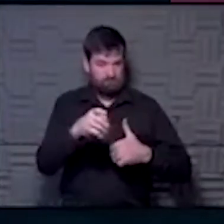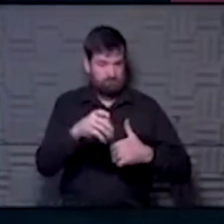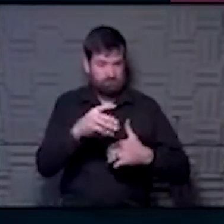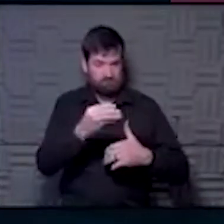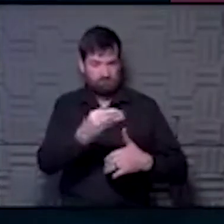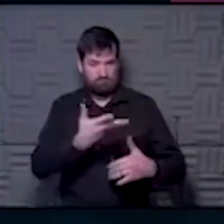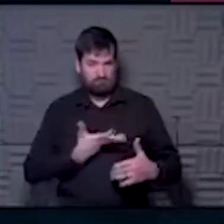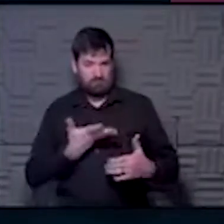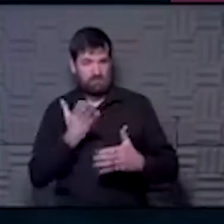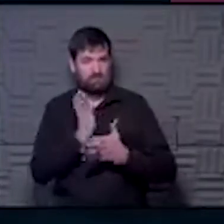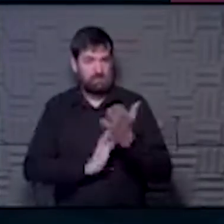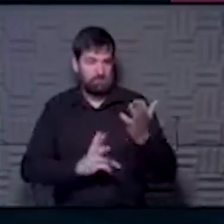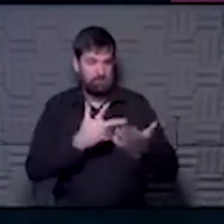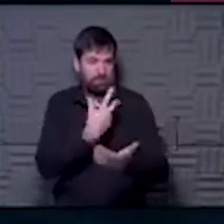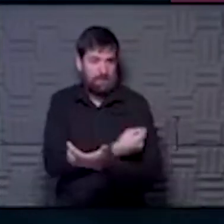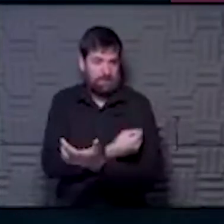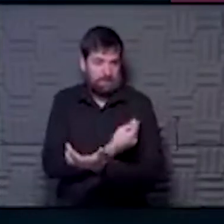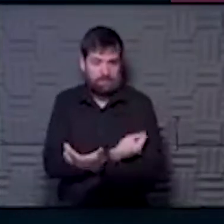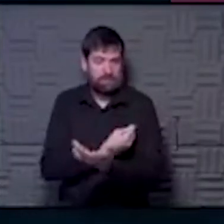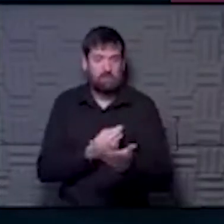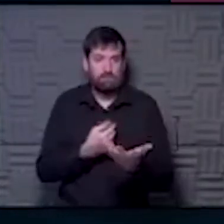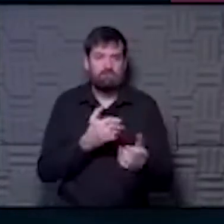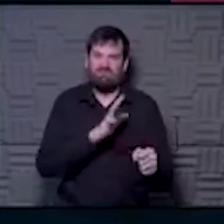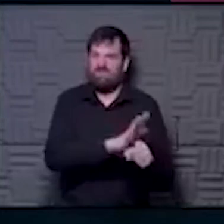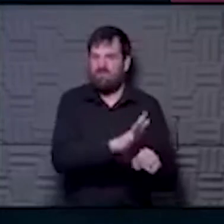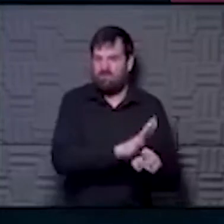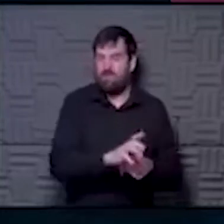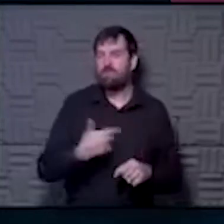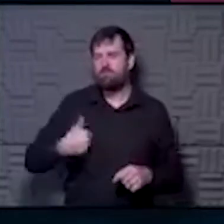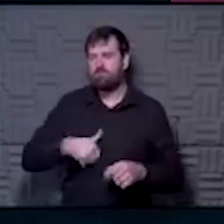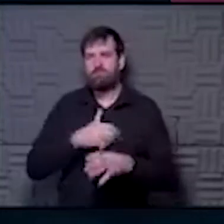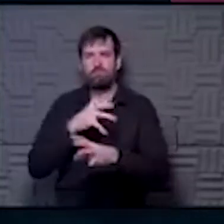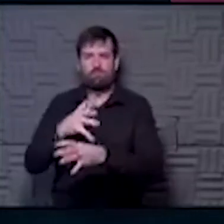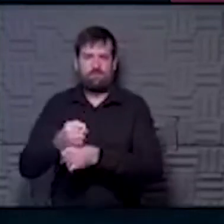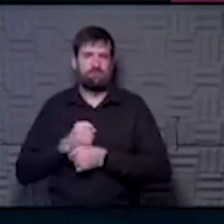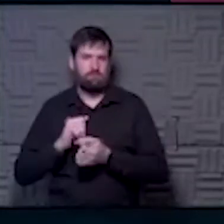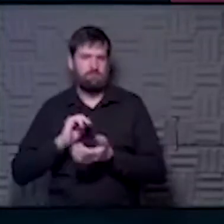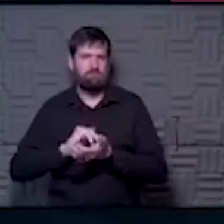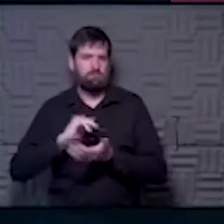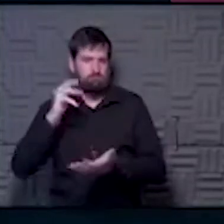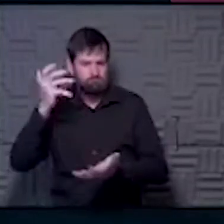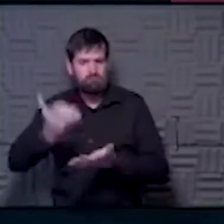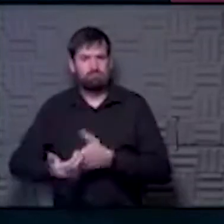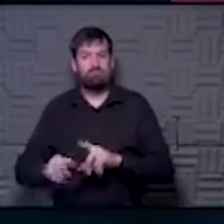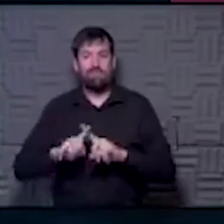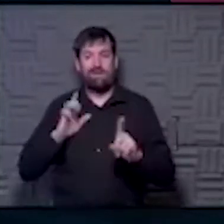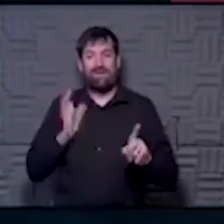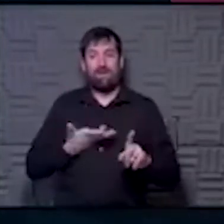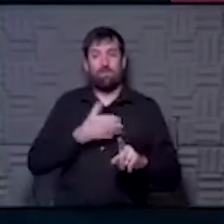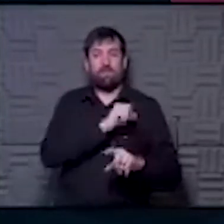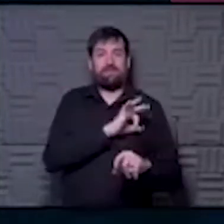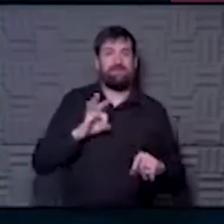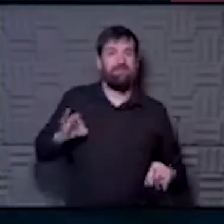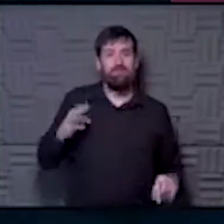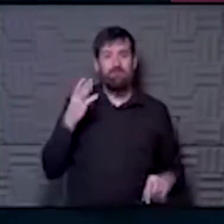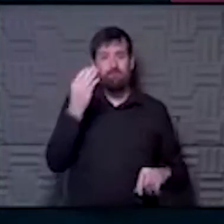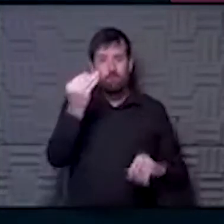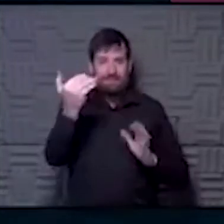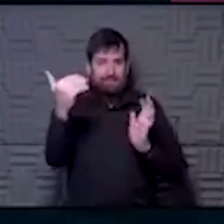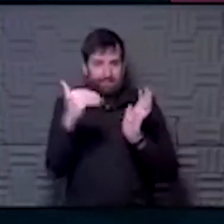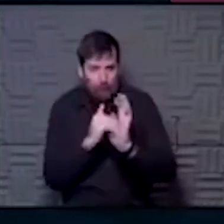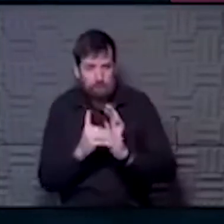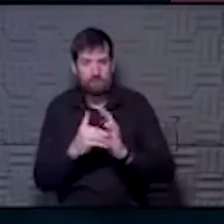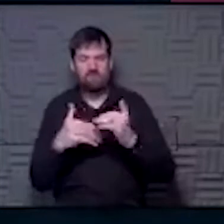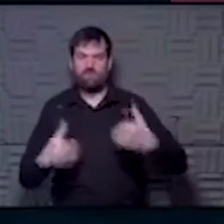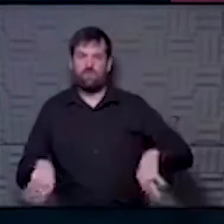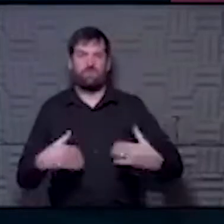us because you got enough that, and we really haven't had that. We've gotten a lot, but not, we have a team of 14,000. So just wanted to say thank you